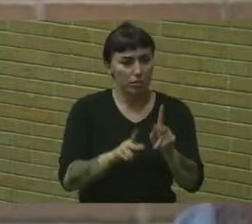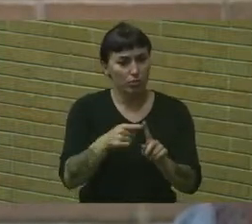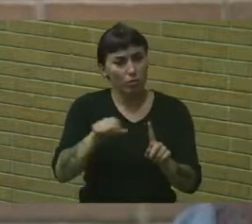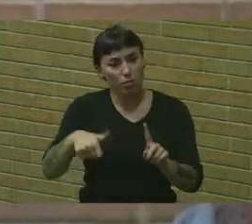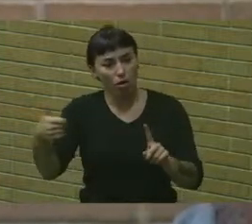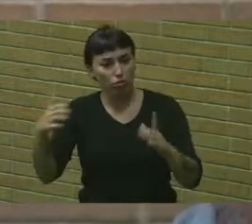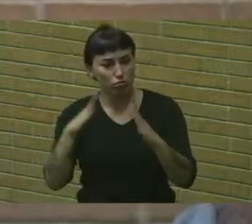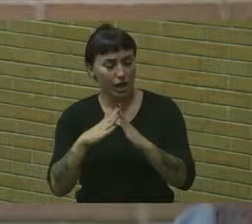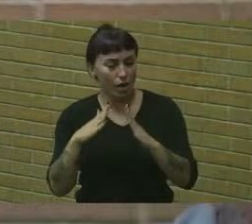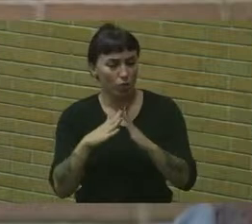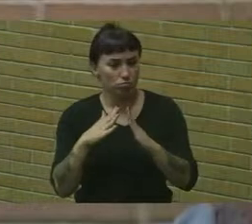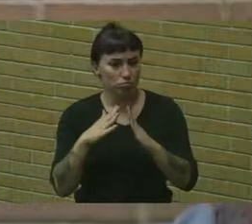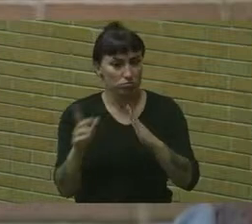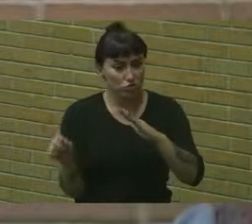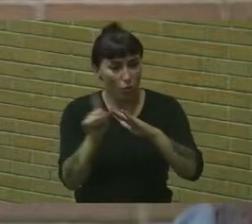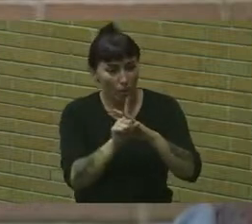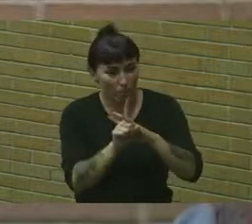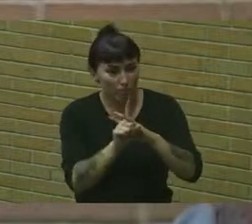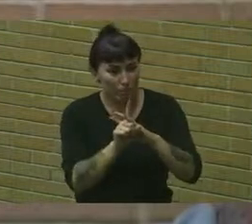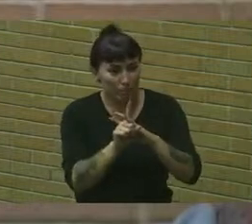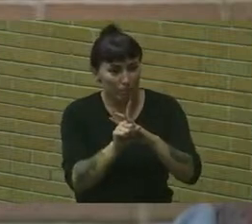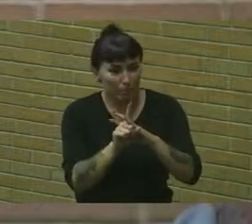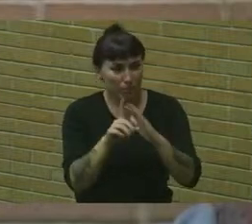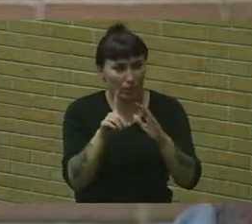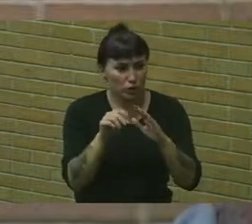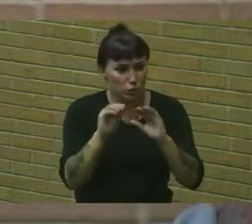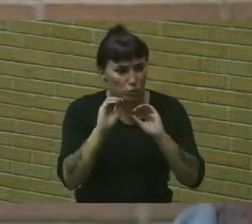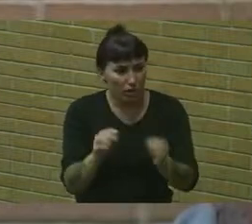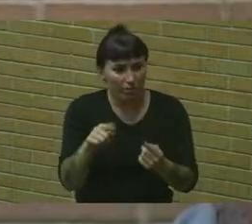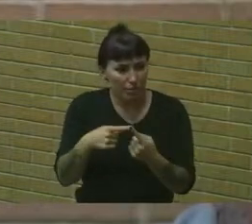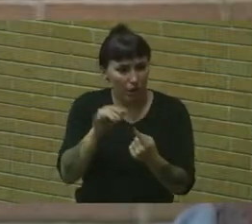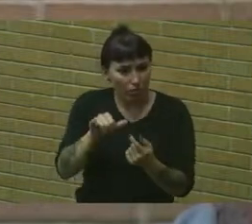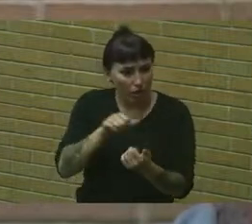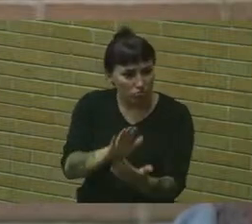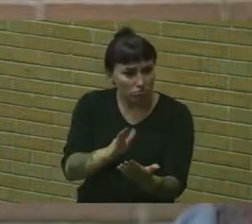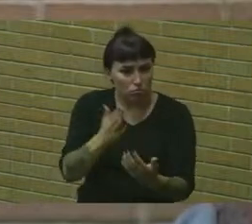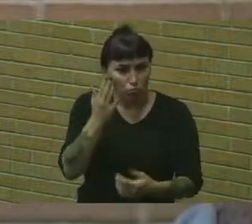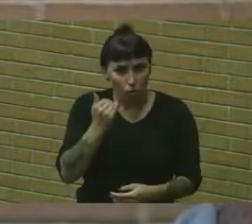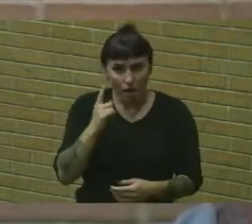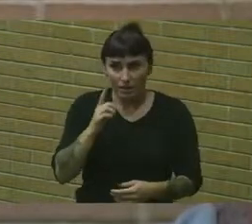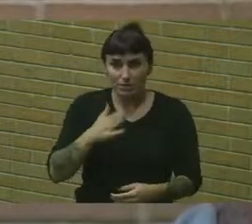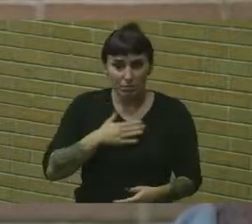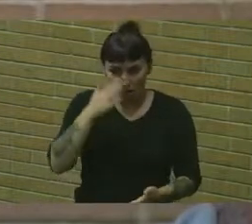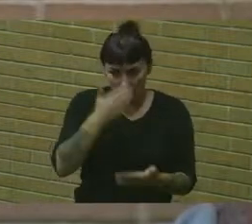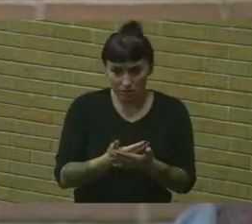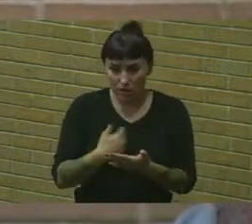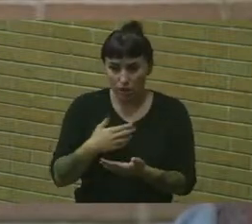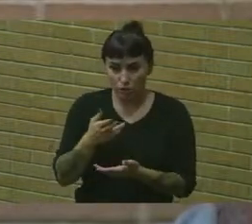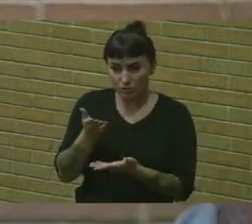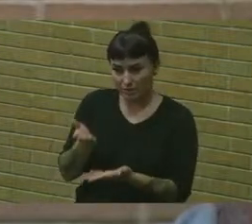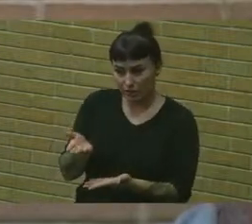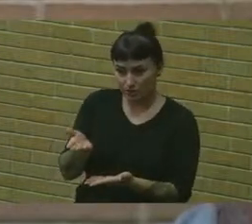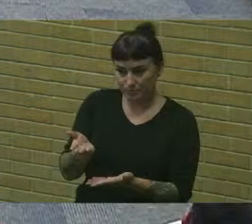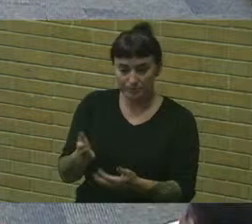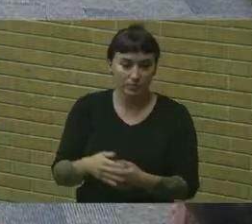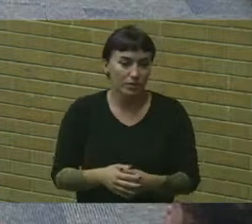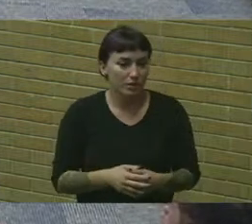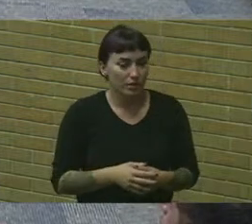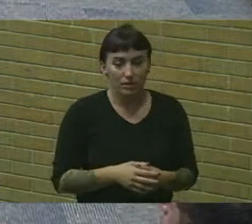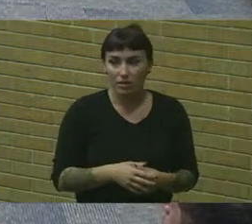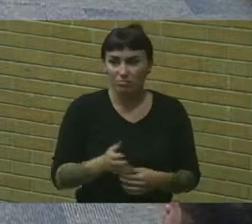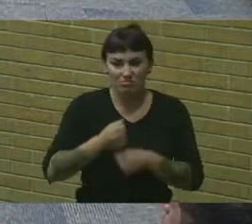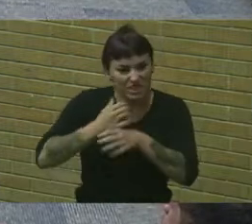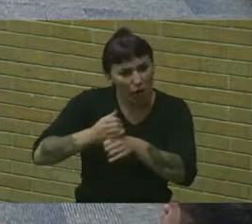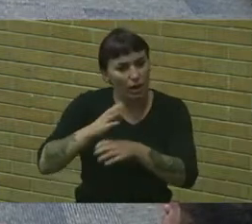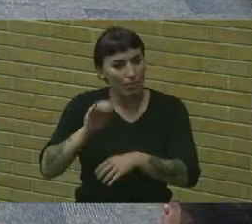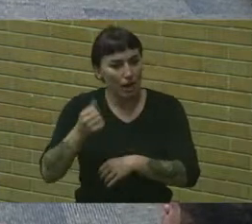other towns show up and do nothing about it? Why is my son, who's sitting right there, yelled at